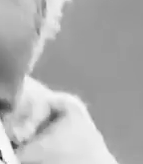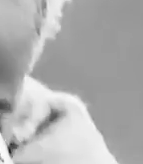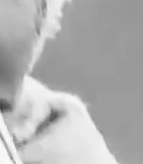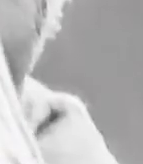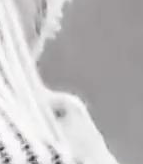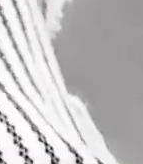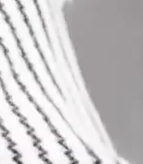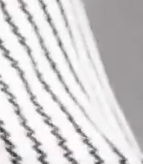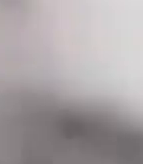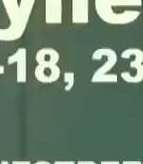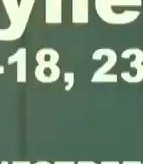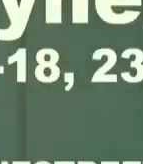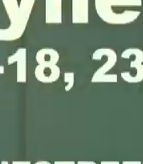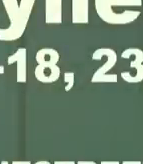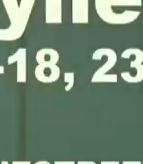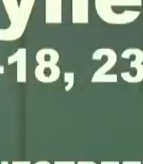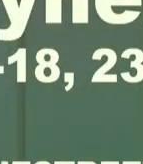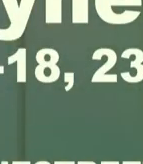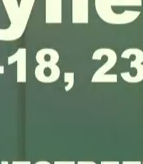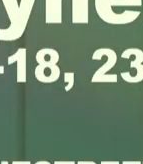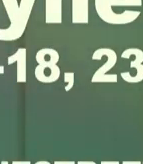words, church, we are sick.